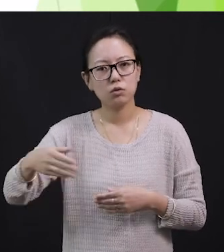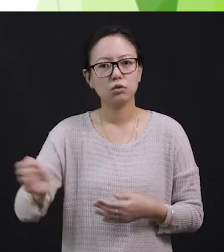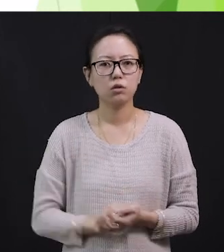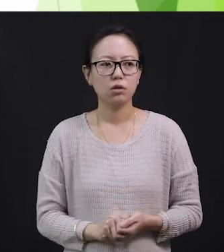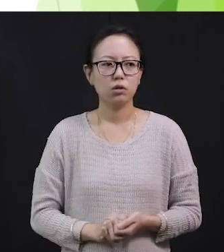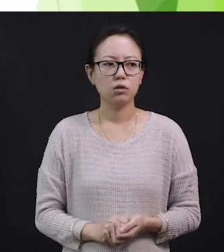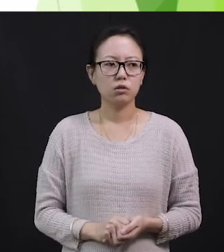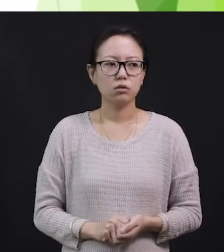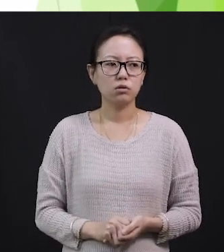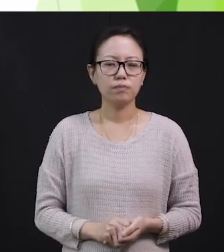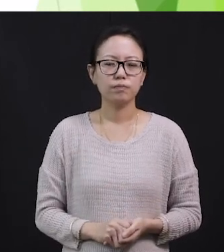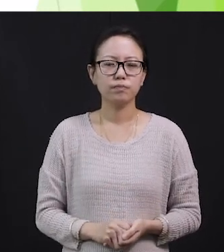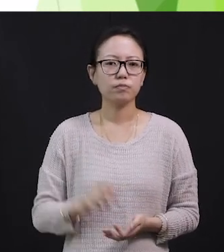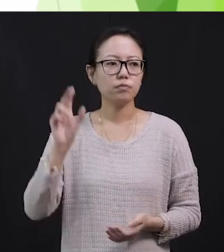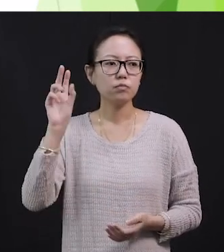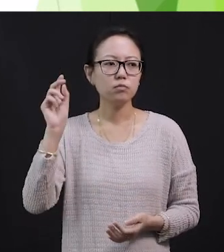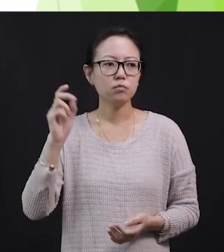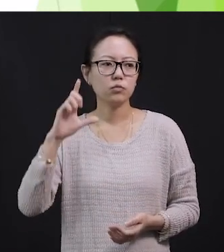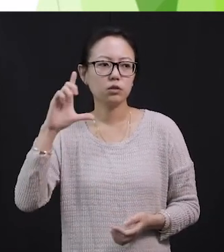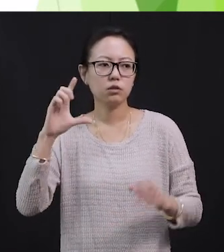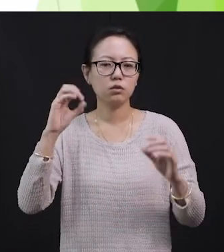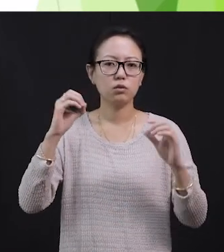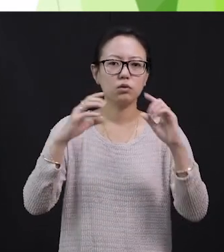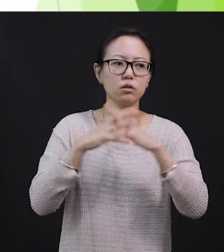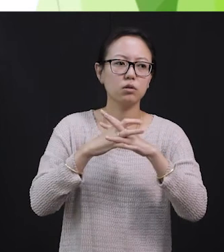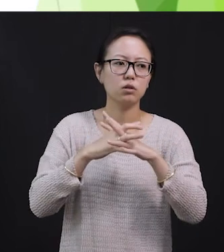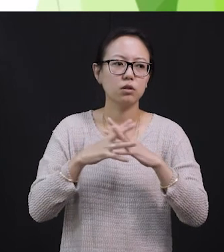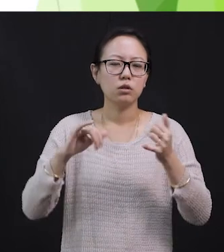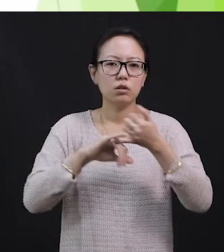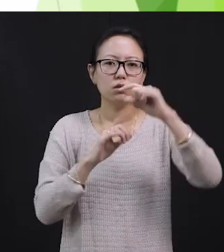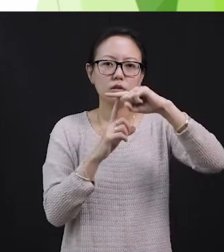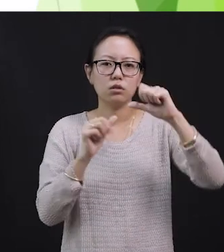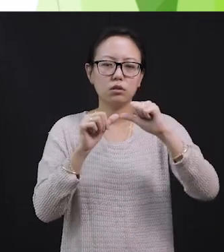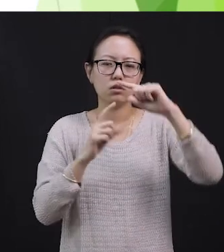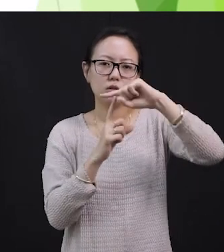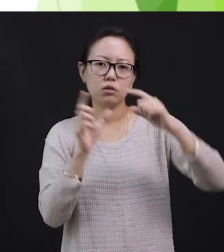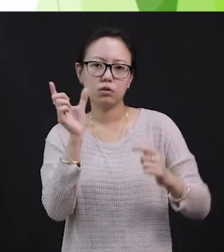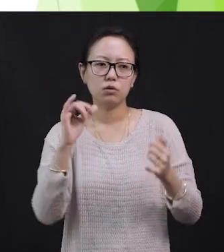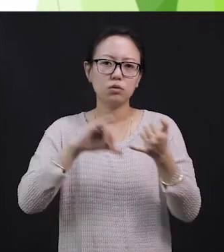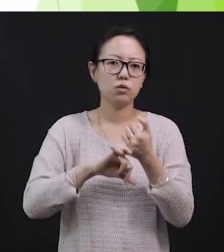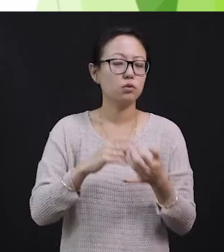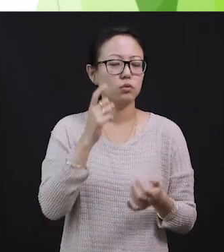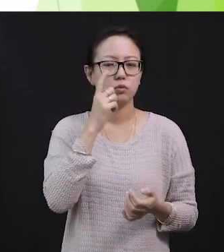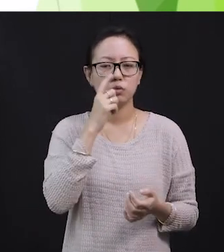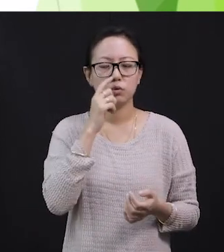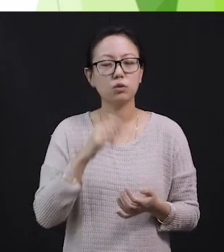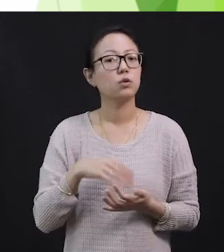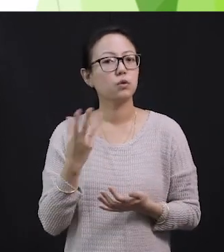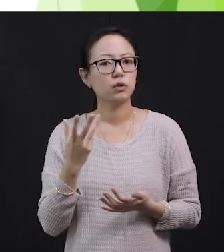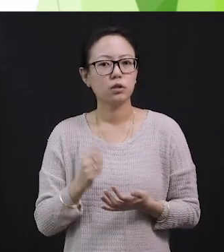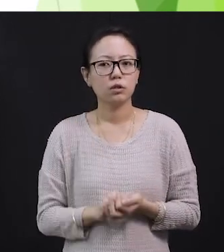status of women. Why? Because they were not very well educated, they were not independent of their menfolk, they were